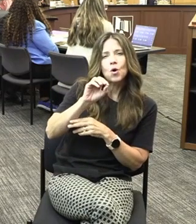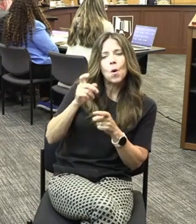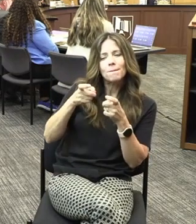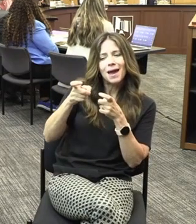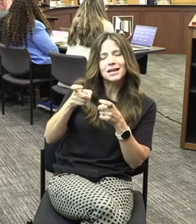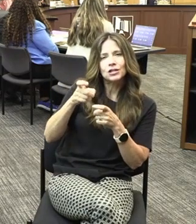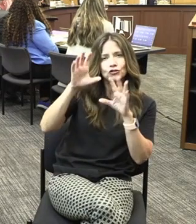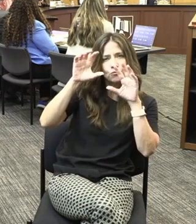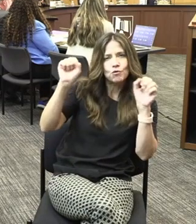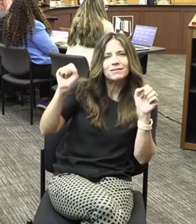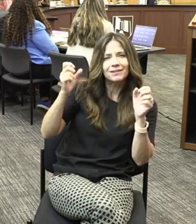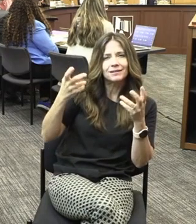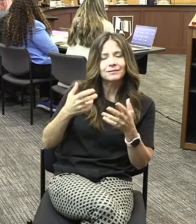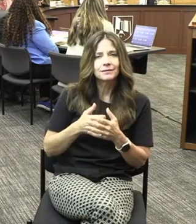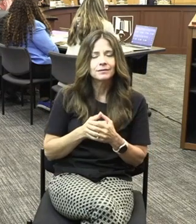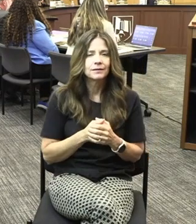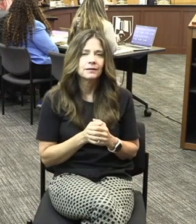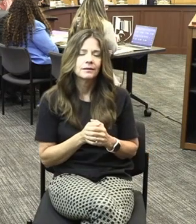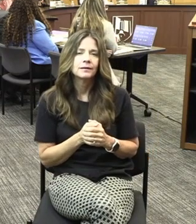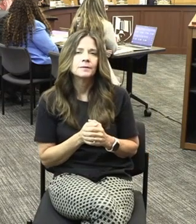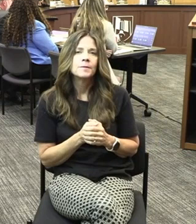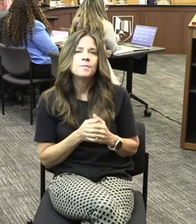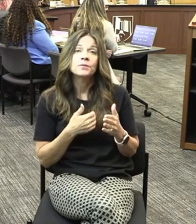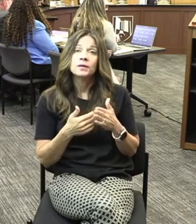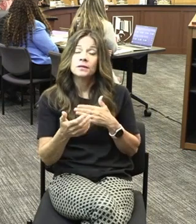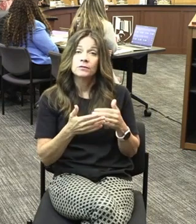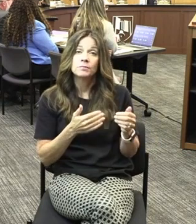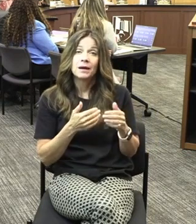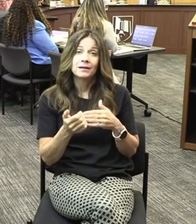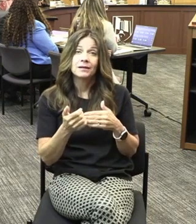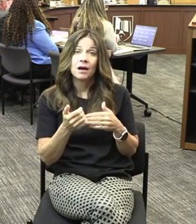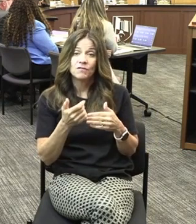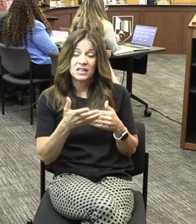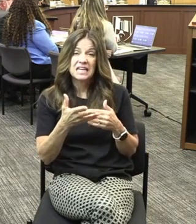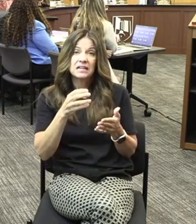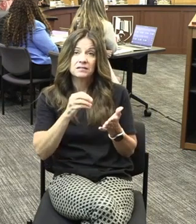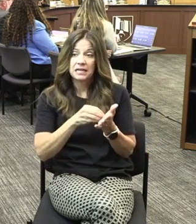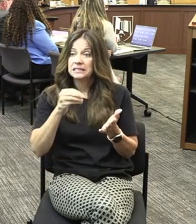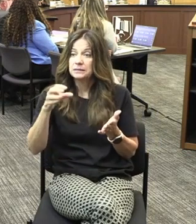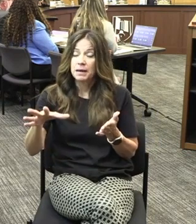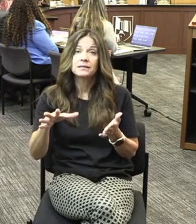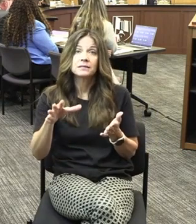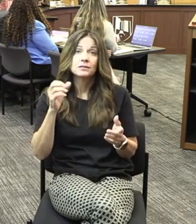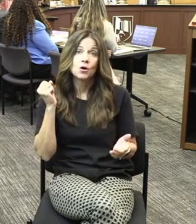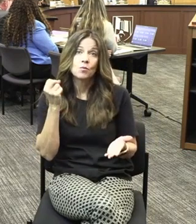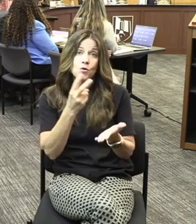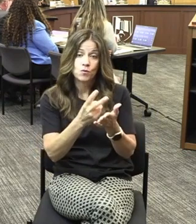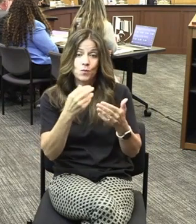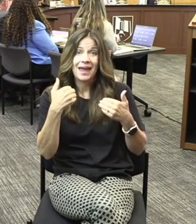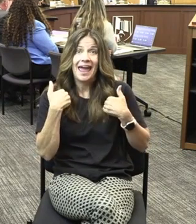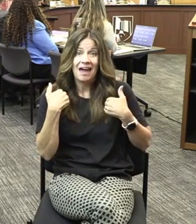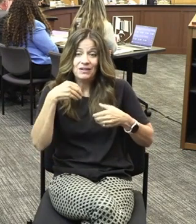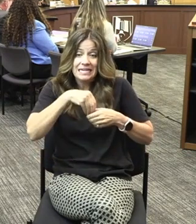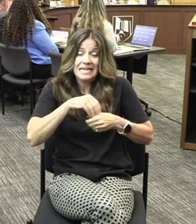Micromanaging and listing the bills each month in spite of the process for expense approval. We have it right in our book.